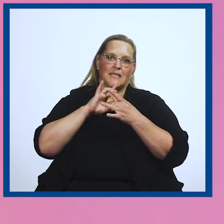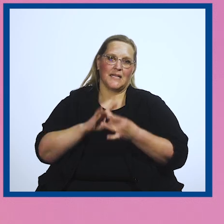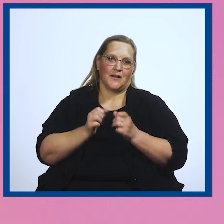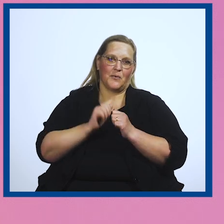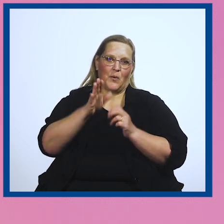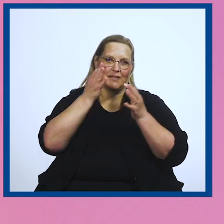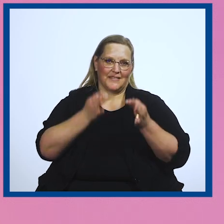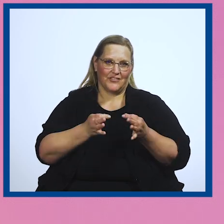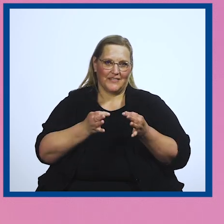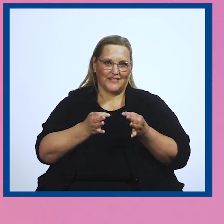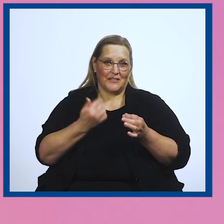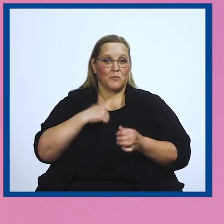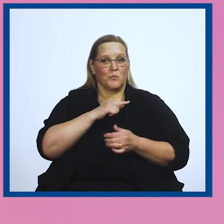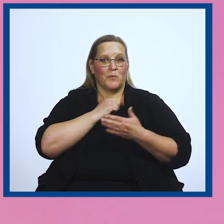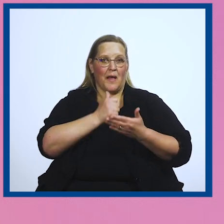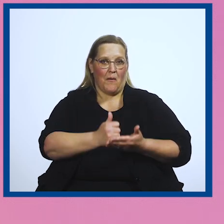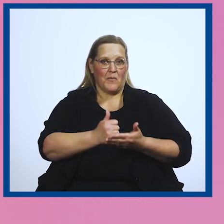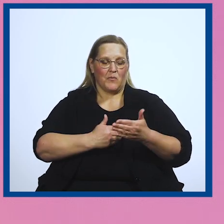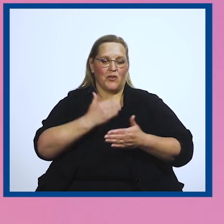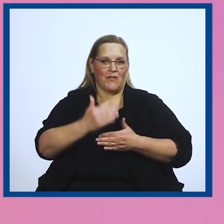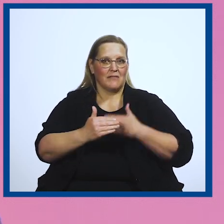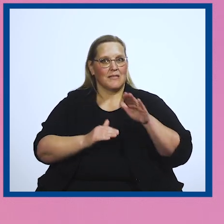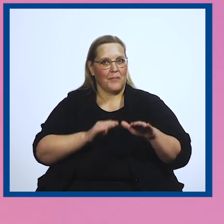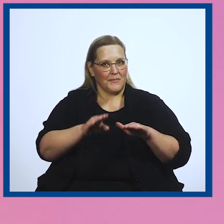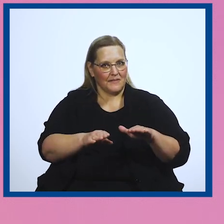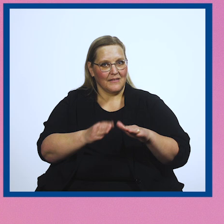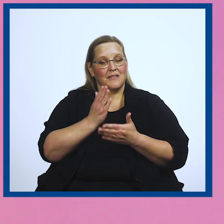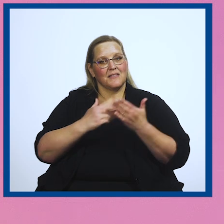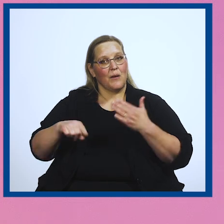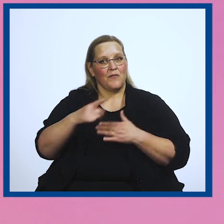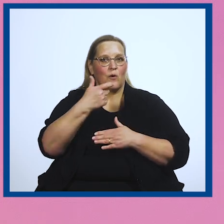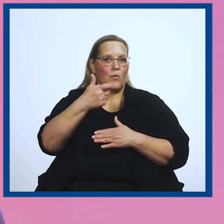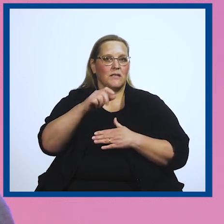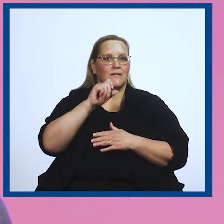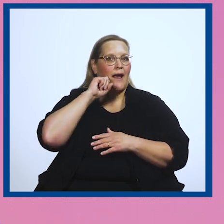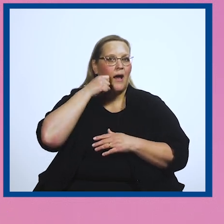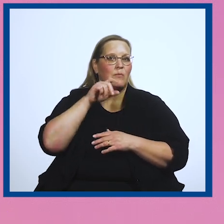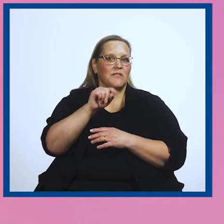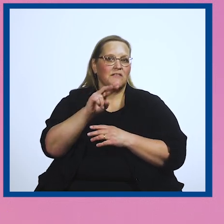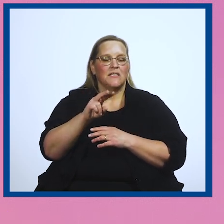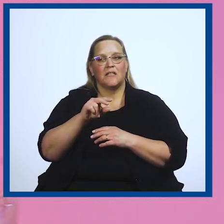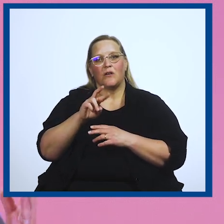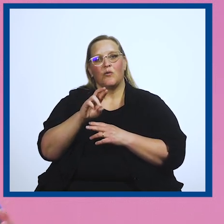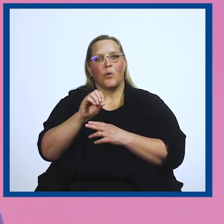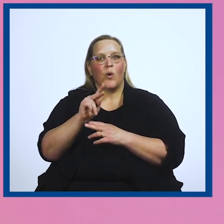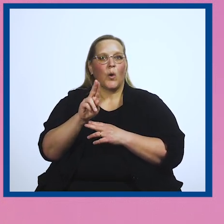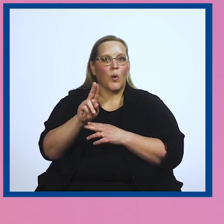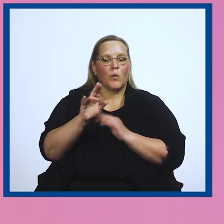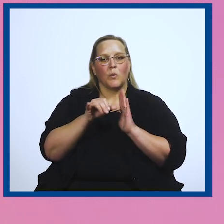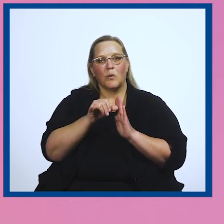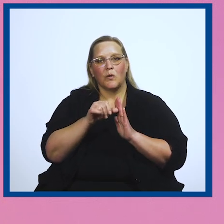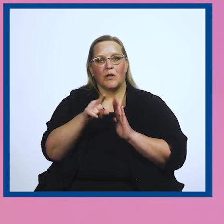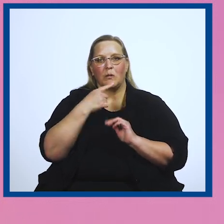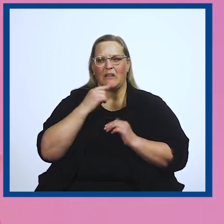you just made, and we're going to help you take next steps. Some of you are watching on Apple TV or Roku or YouTube, and you're